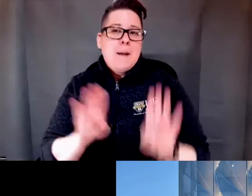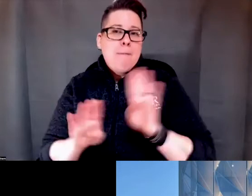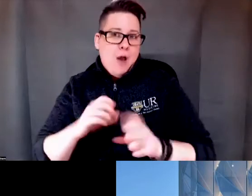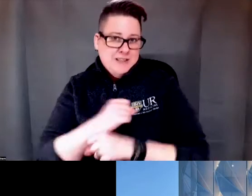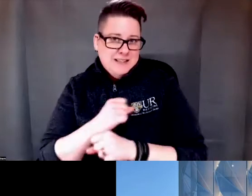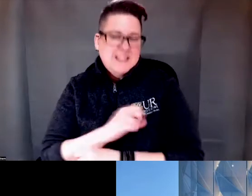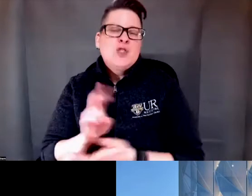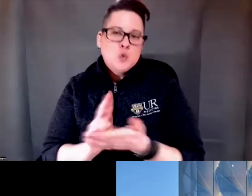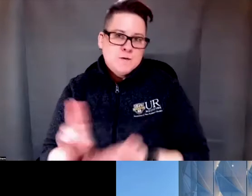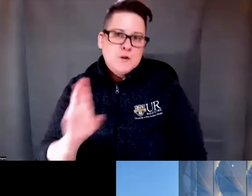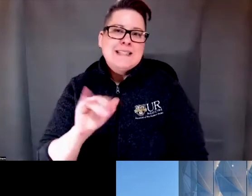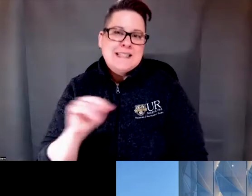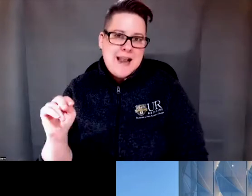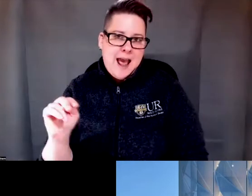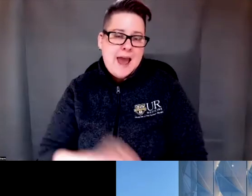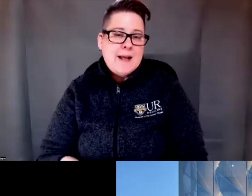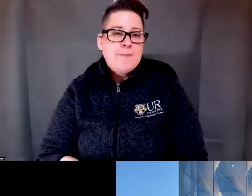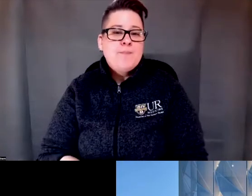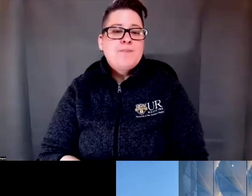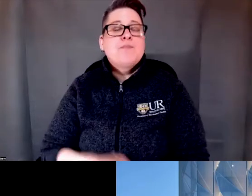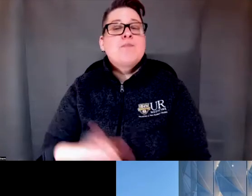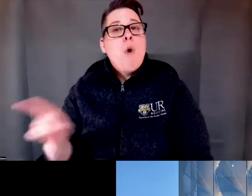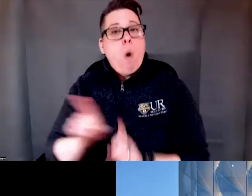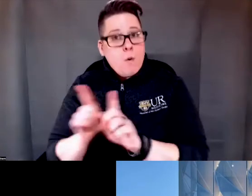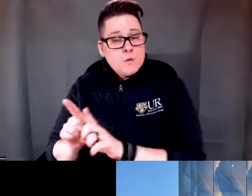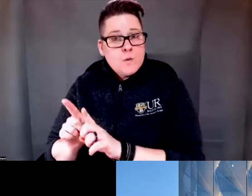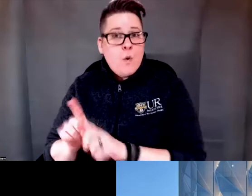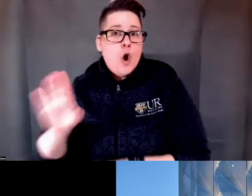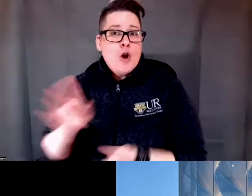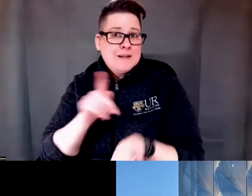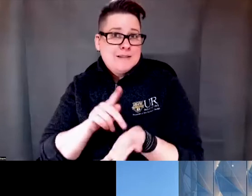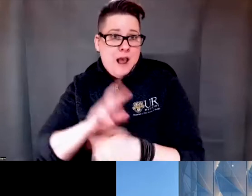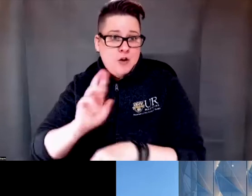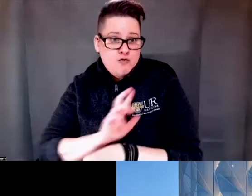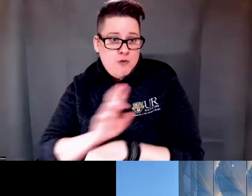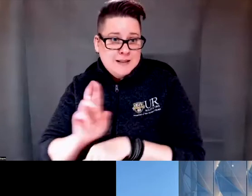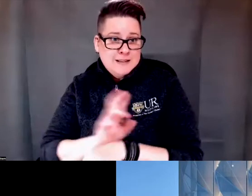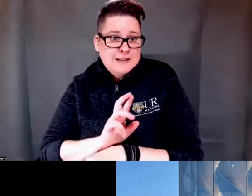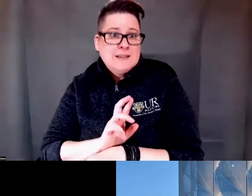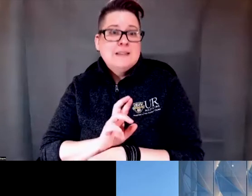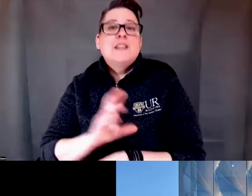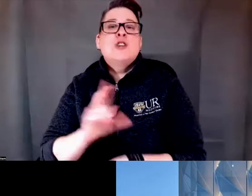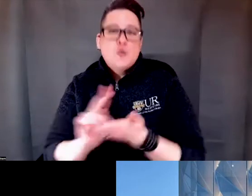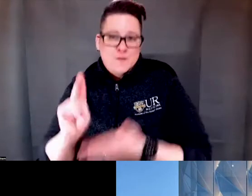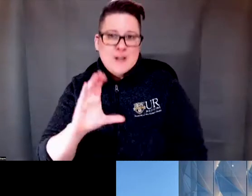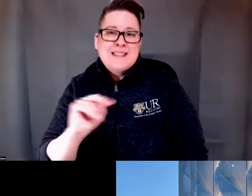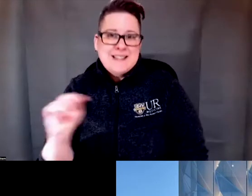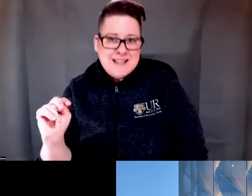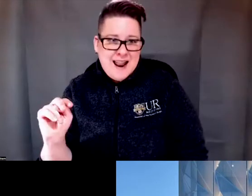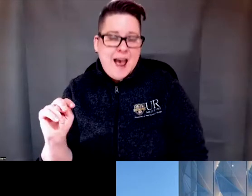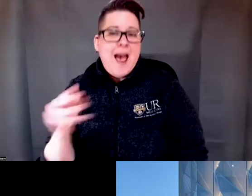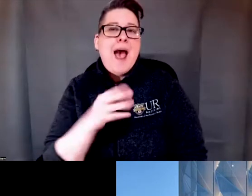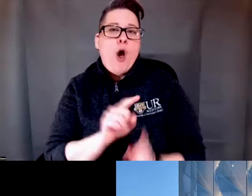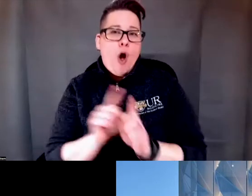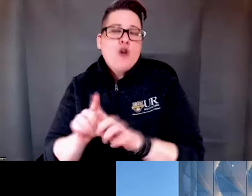University of Cincinnati. Dr. DelBello also did her psychiatry residency at University of Cincinnati, and then she also